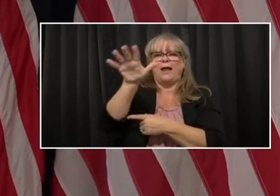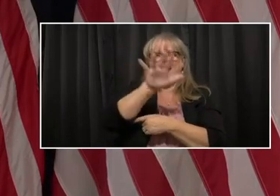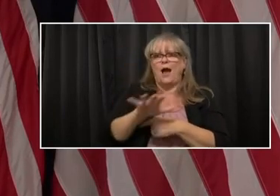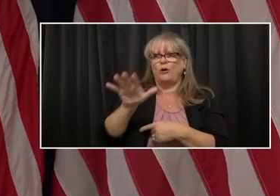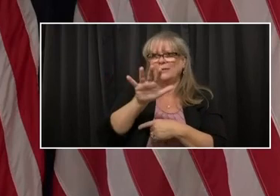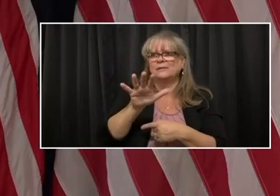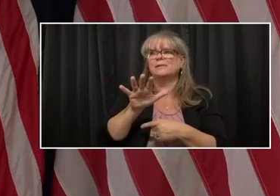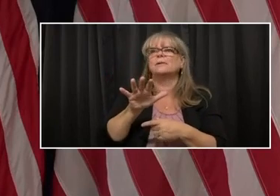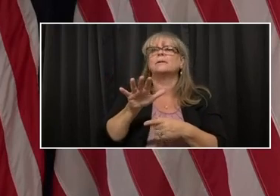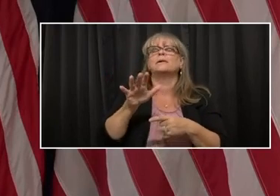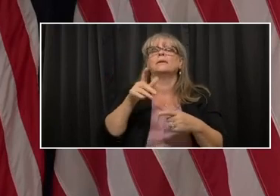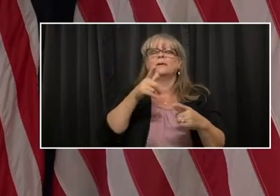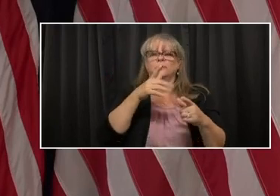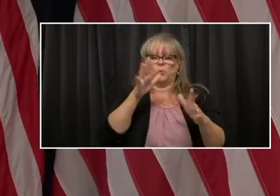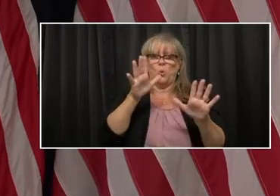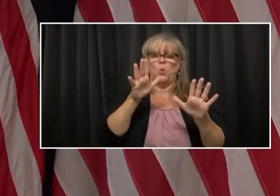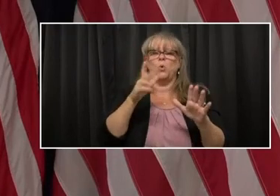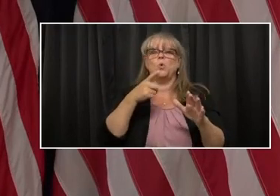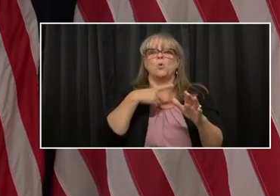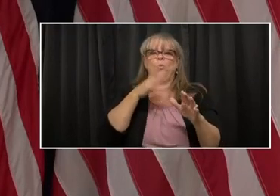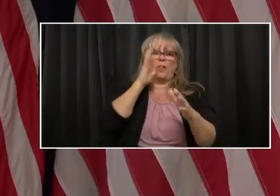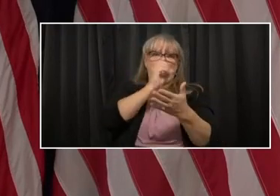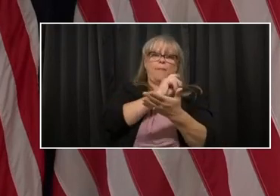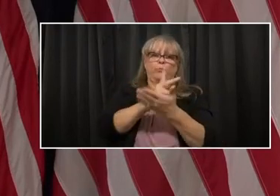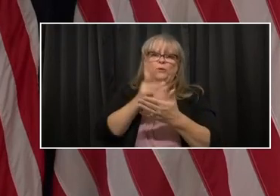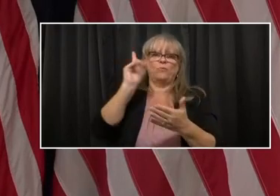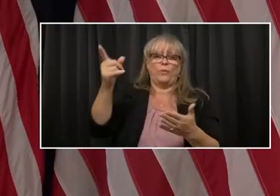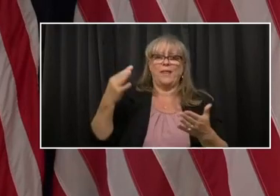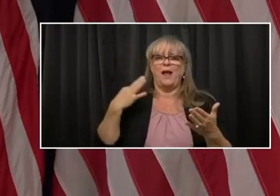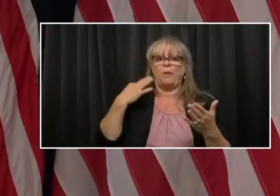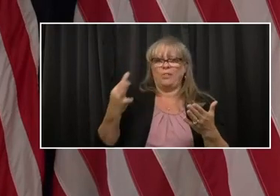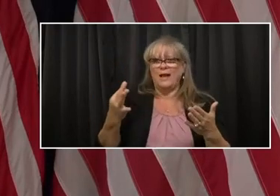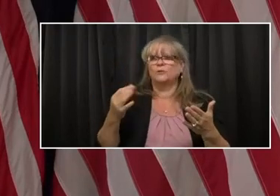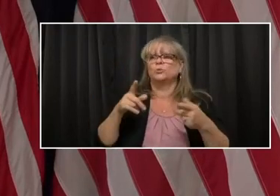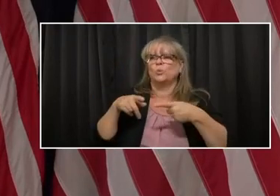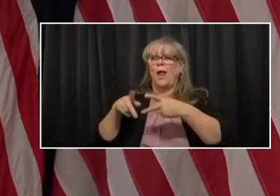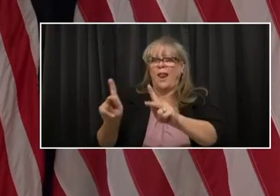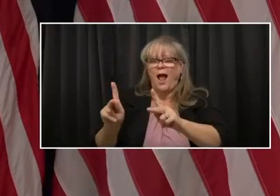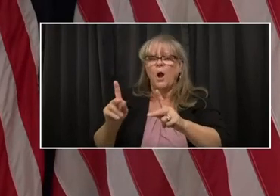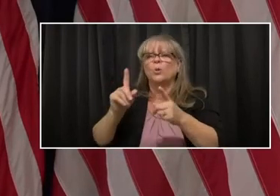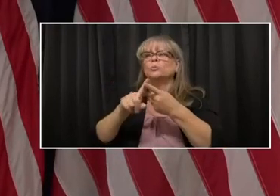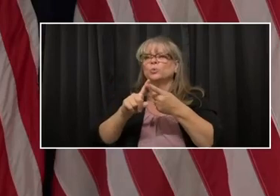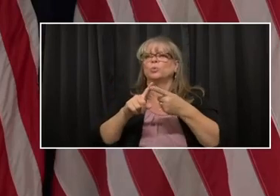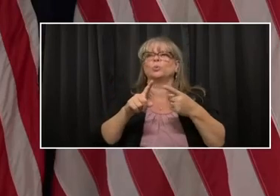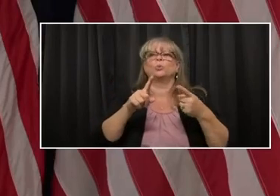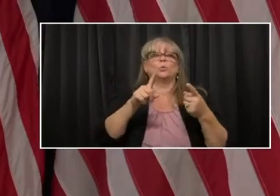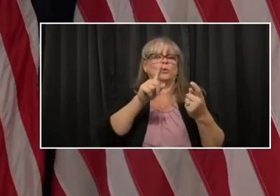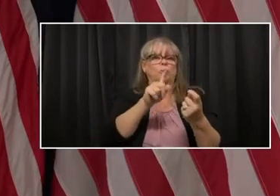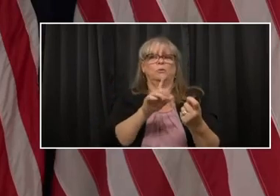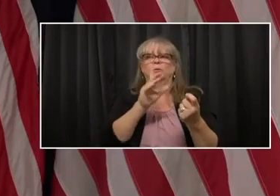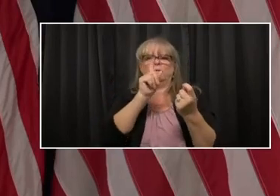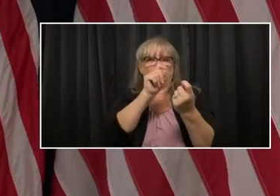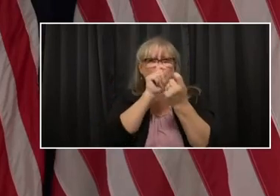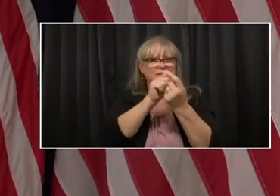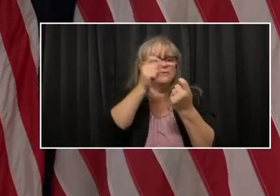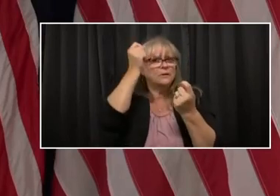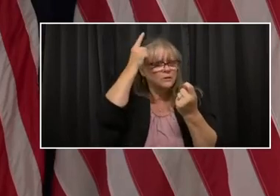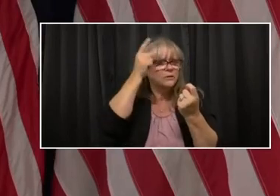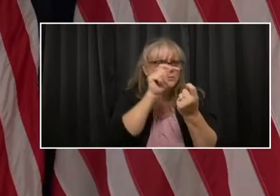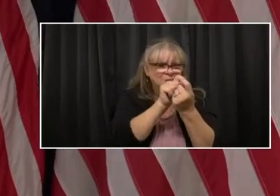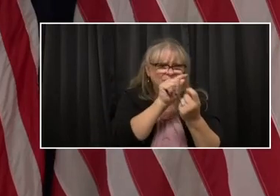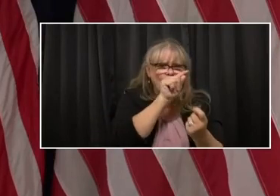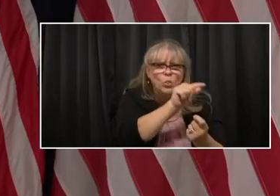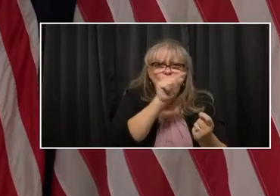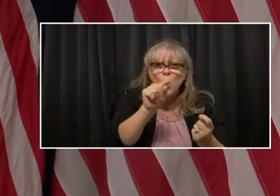it is that the variances are a good process for site-specific protocols, like if you have a big fairground or